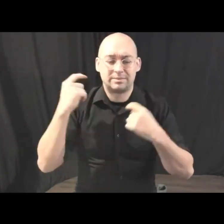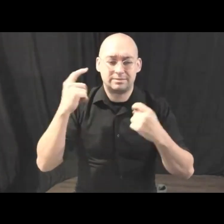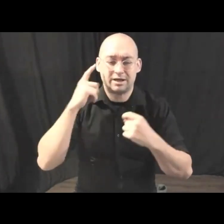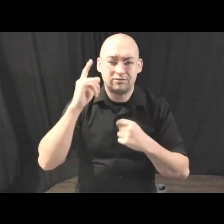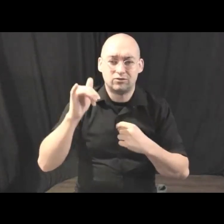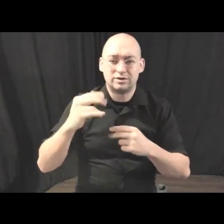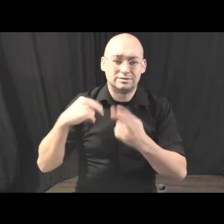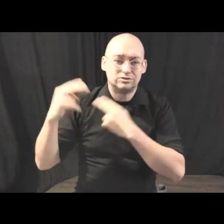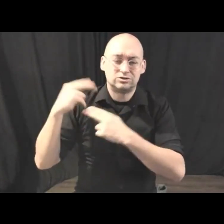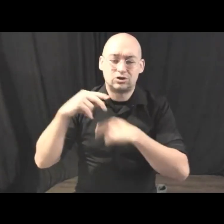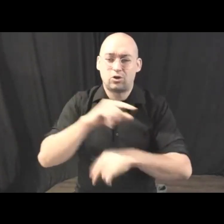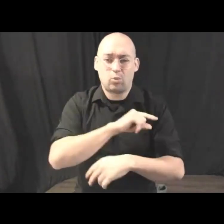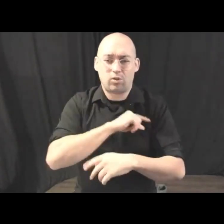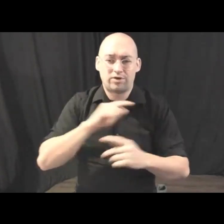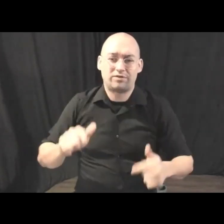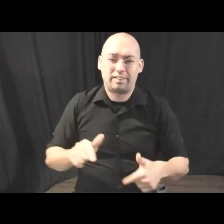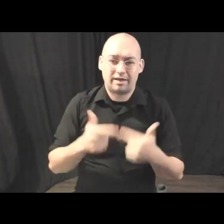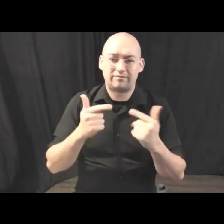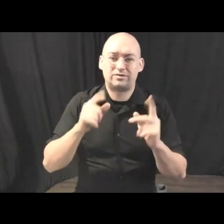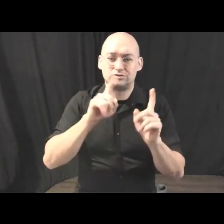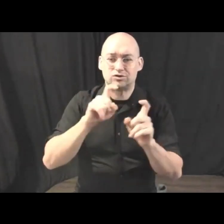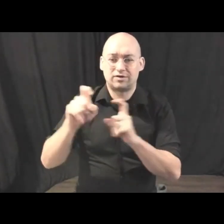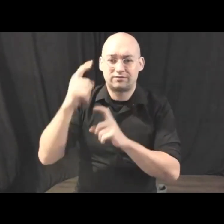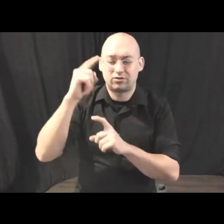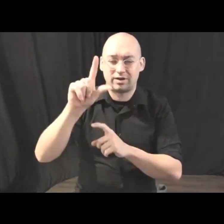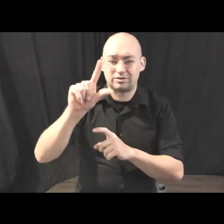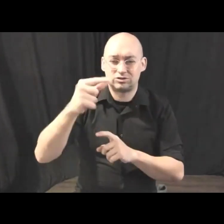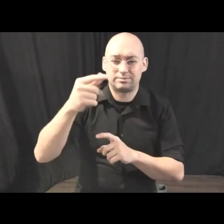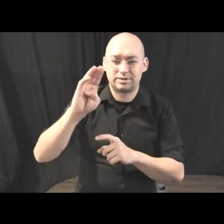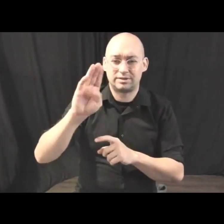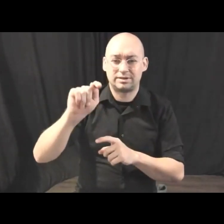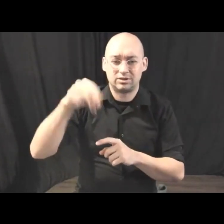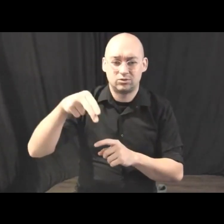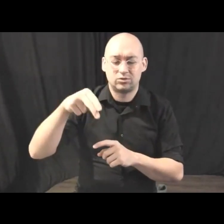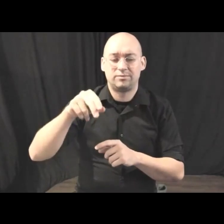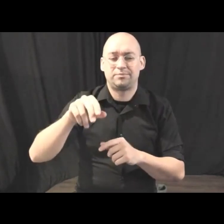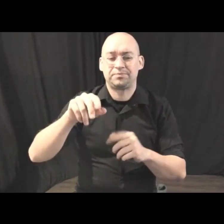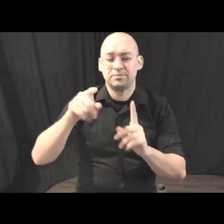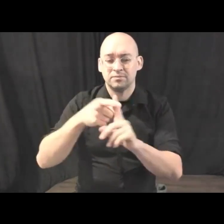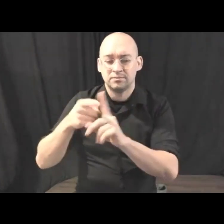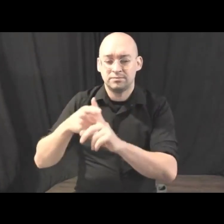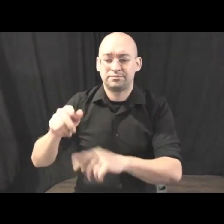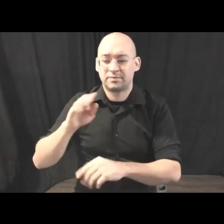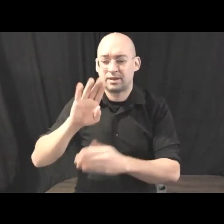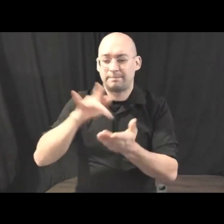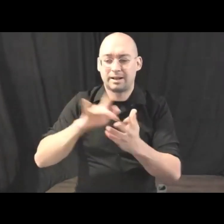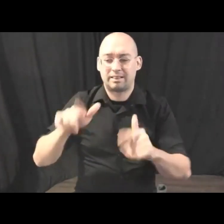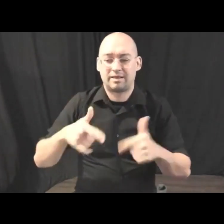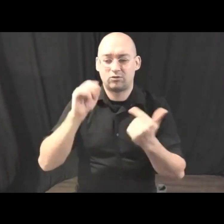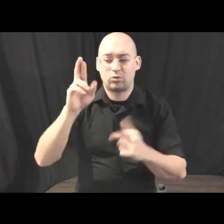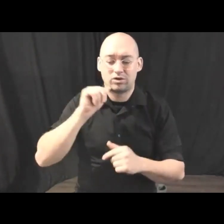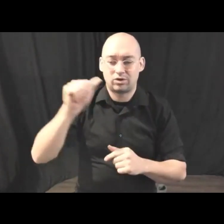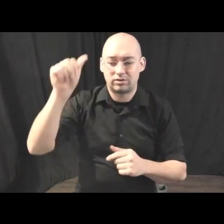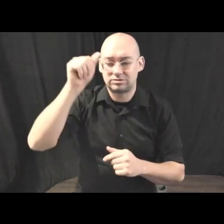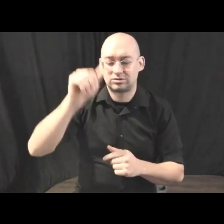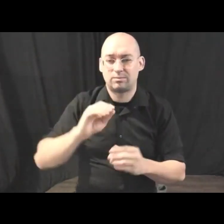life survey for the LGBTQIA+ population, midlife and older adults, with having over more than 4,000